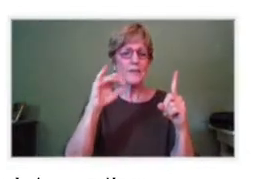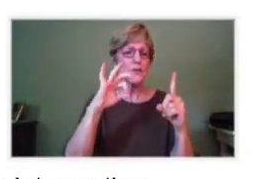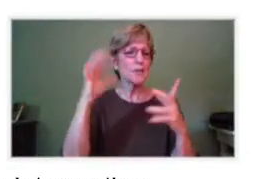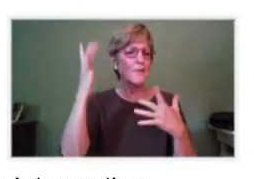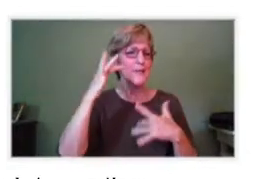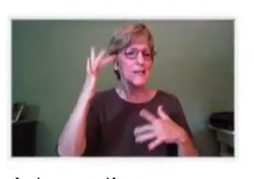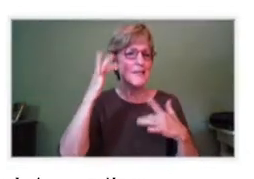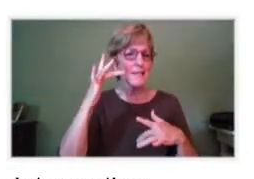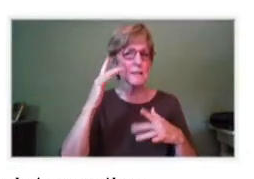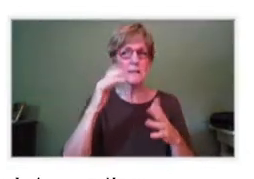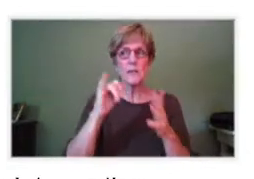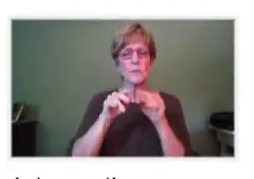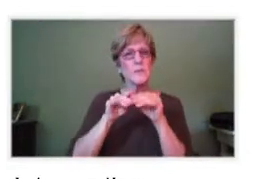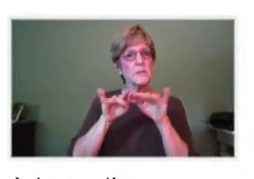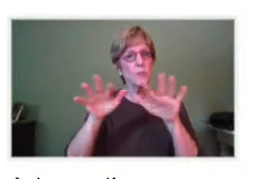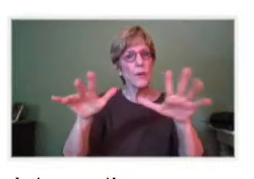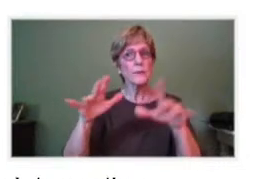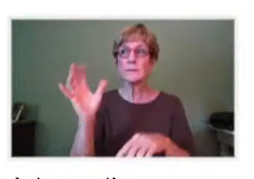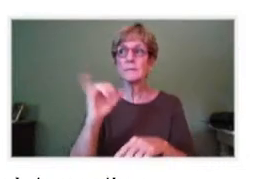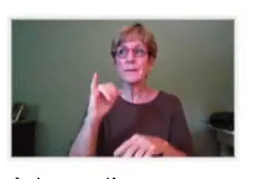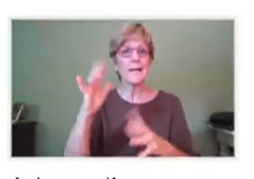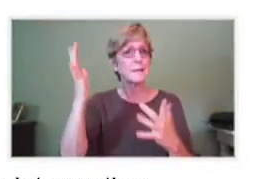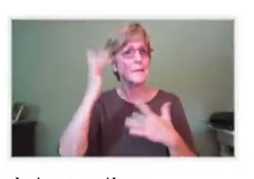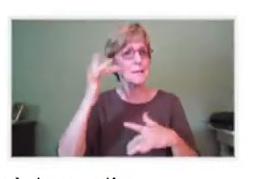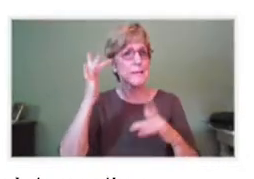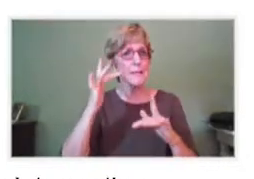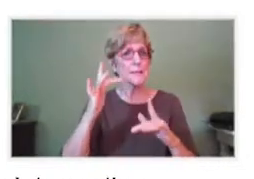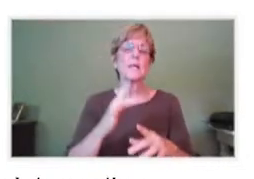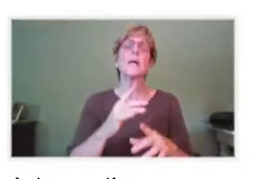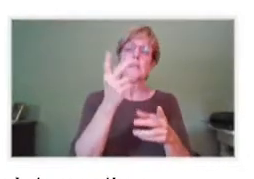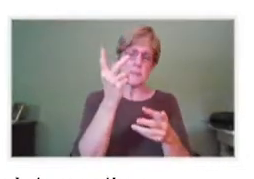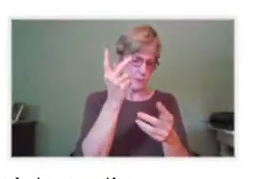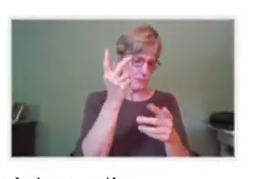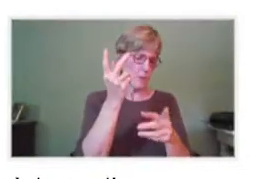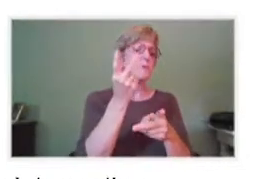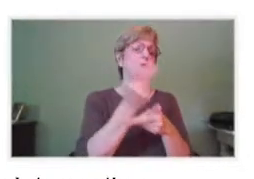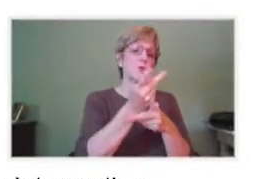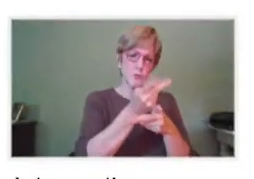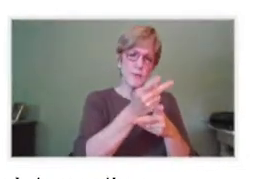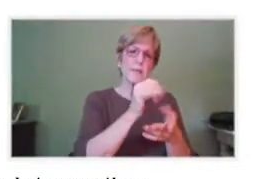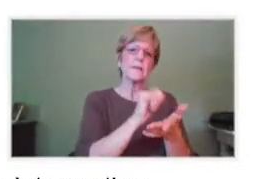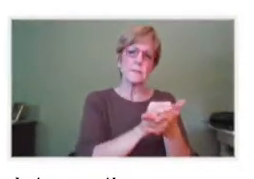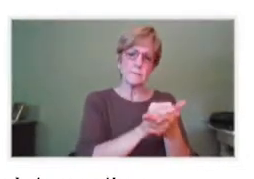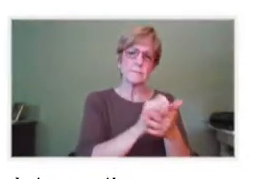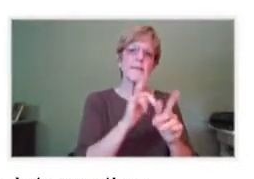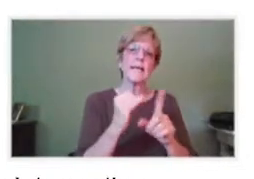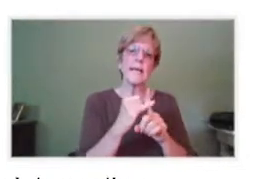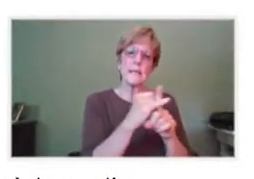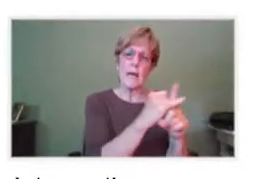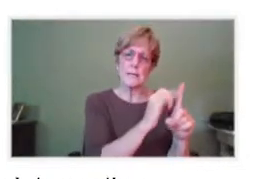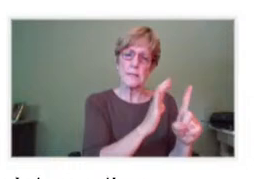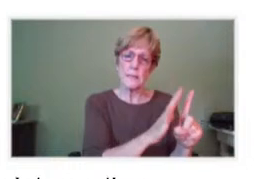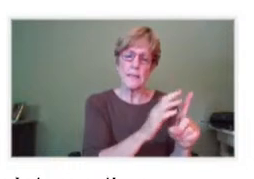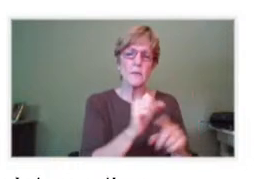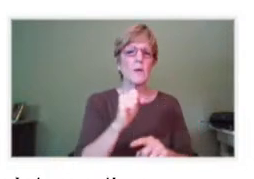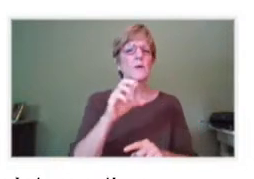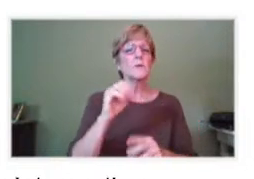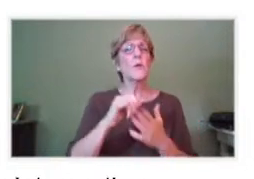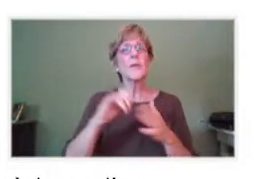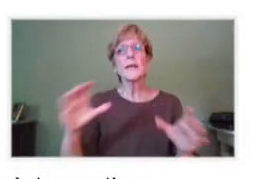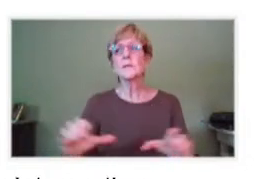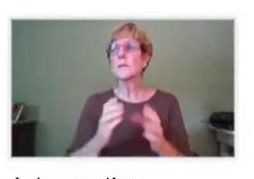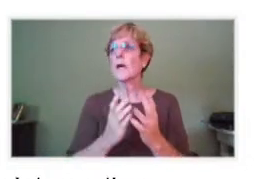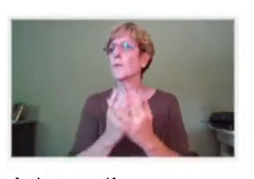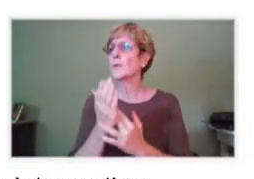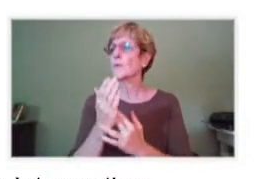violence spreads much like a disease spreads, you want to treat it as such and isolate accordingly. And this is done through the